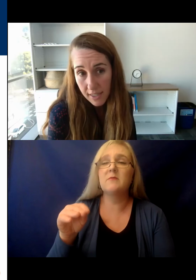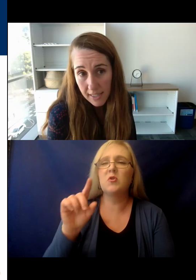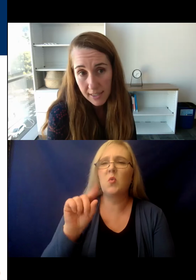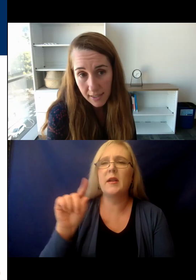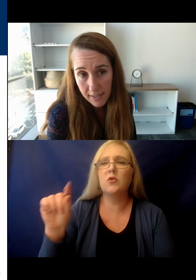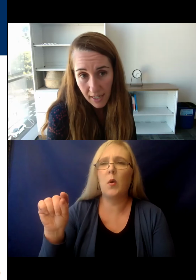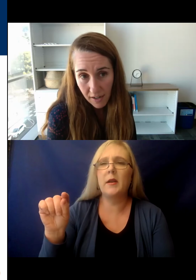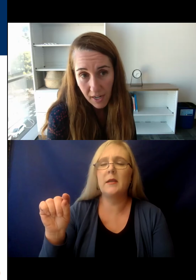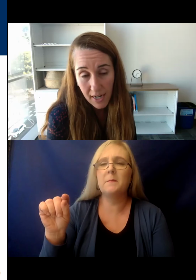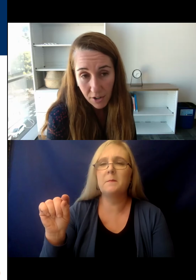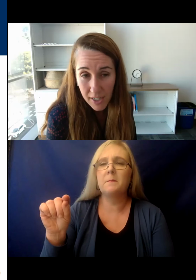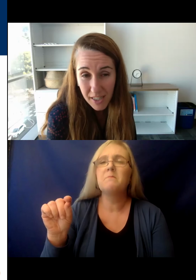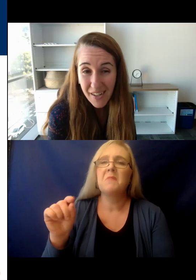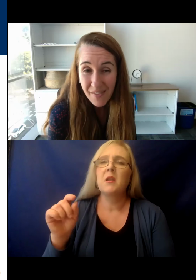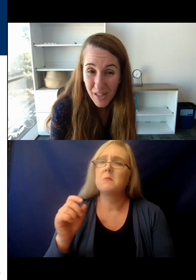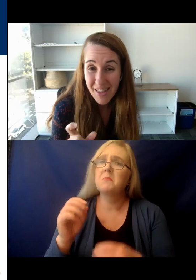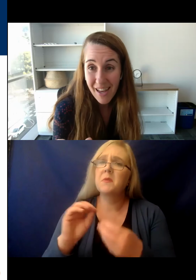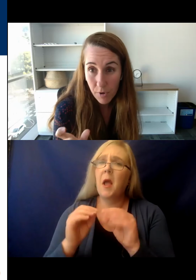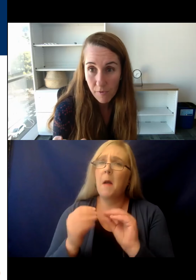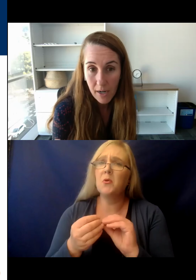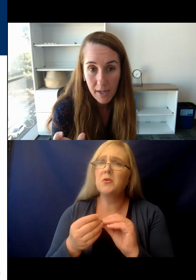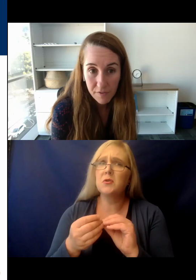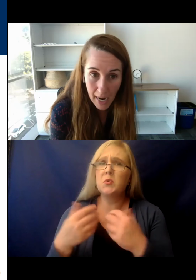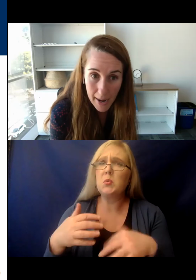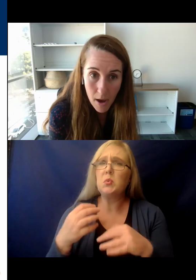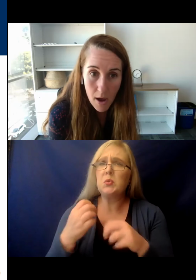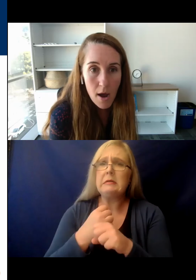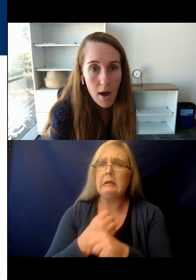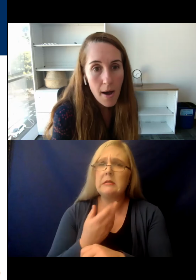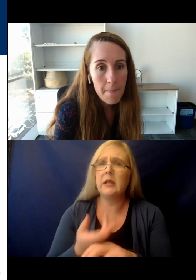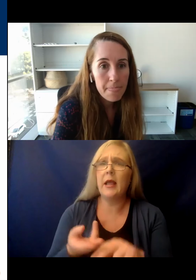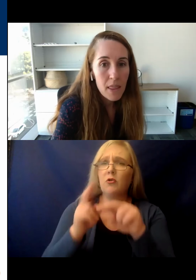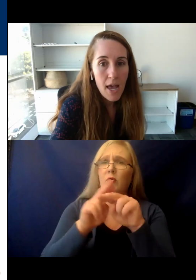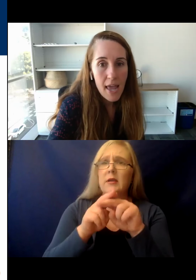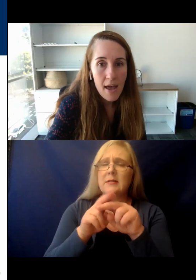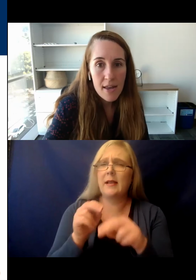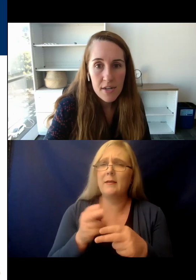a statistically significant increase even within that brief period of time.